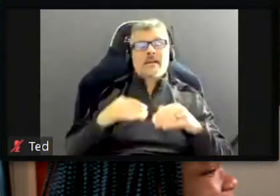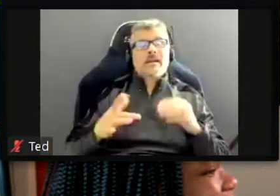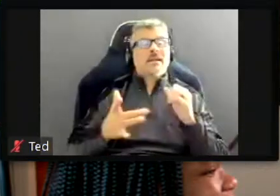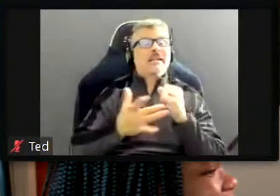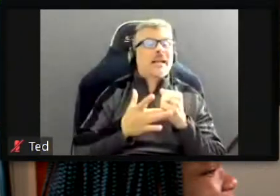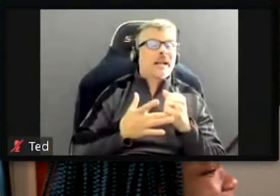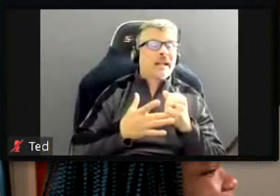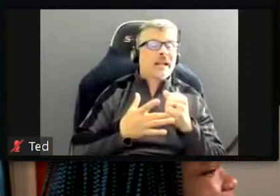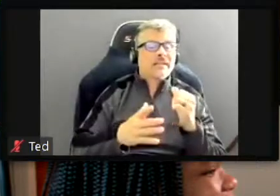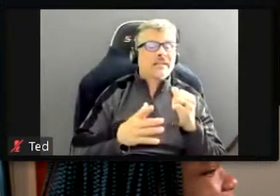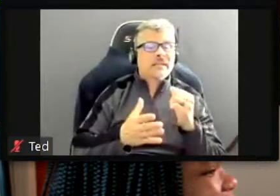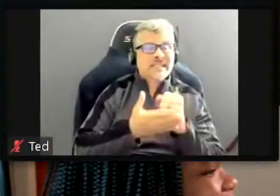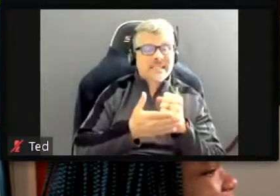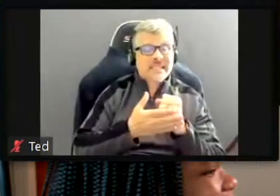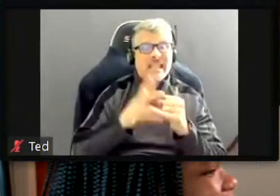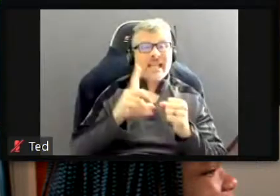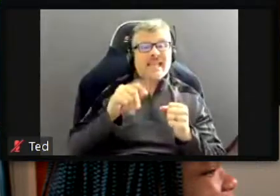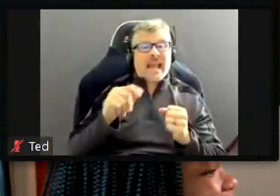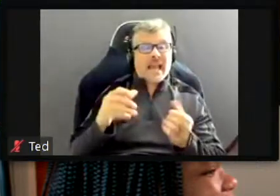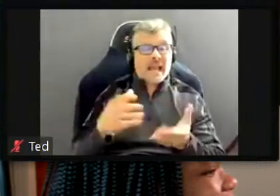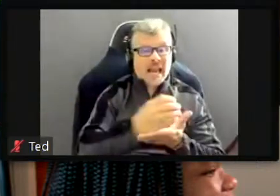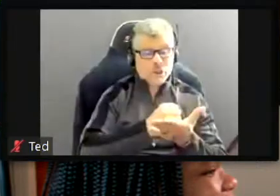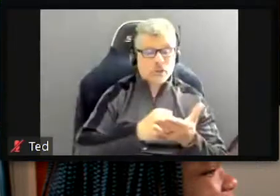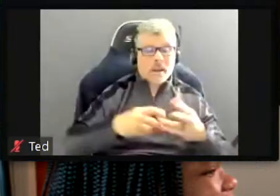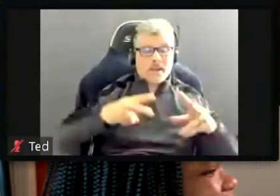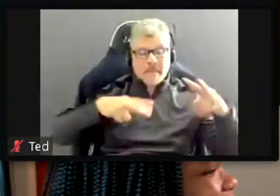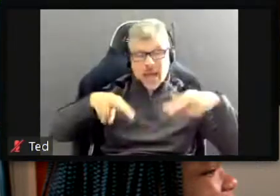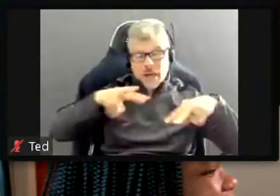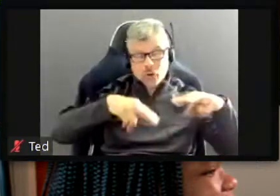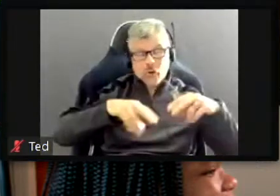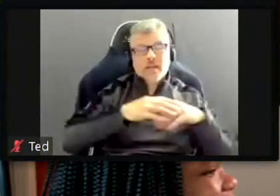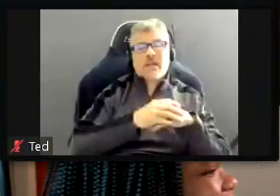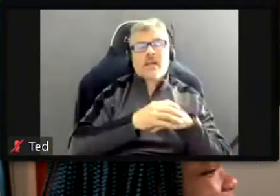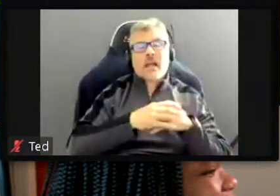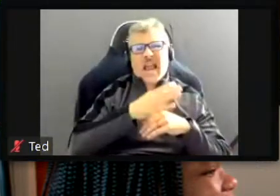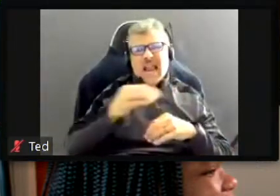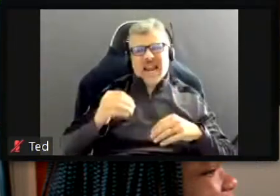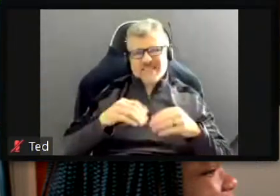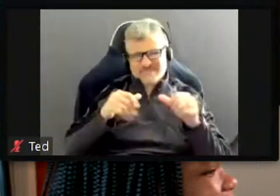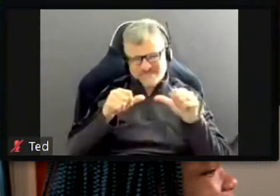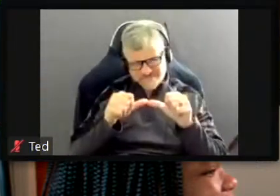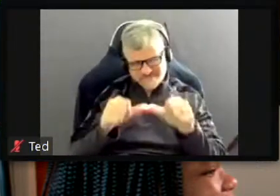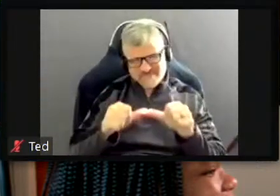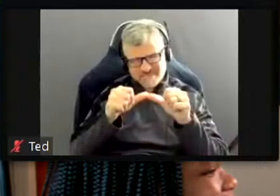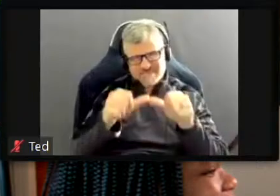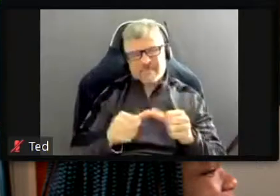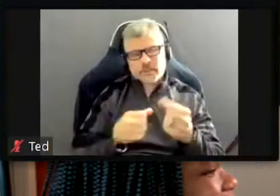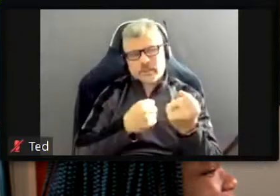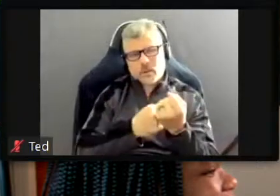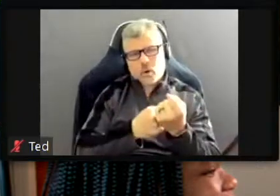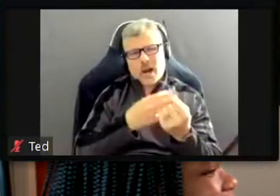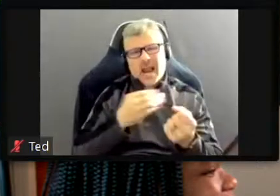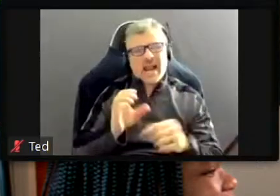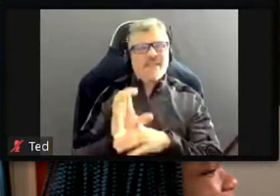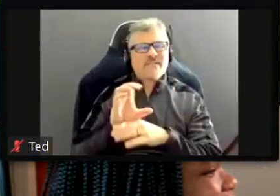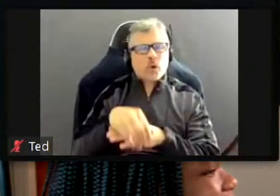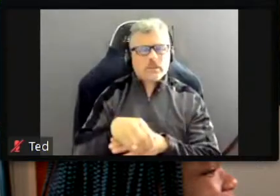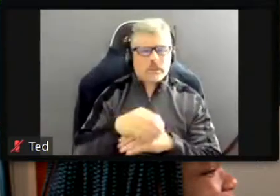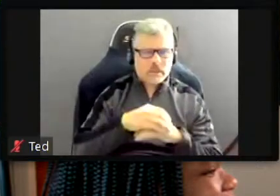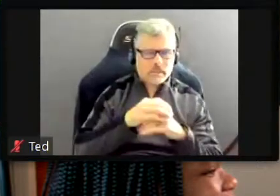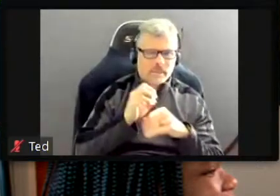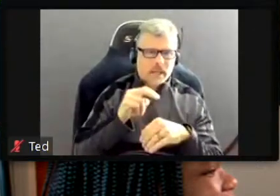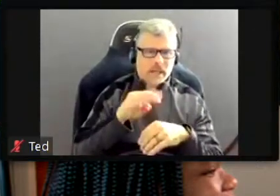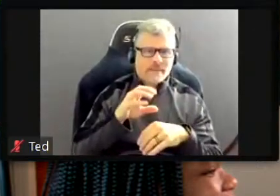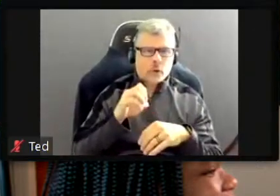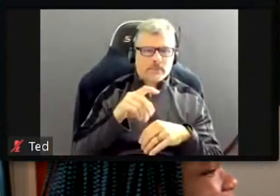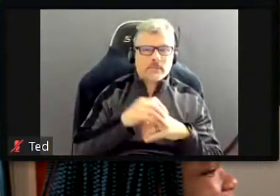data collection and monitoring, and that cycle of support and enforcement. So